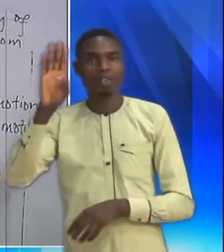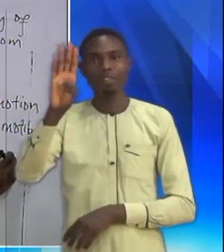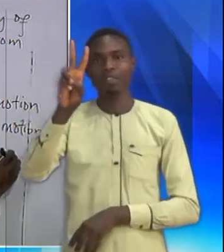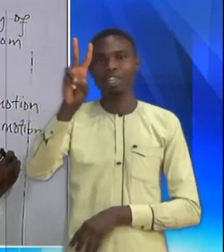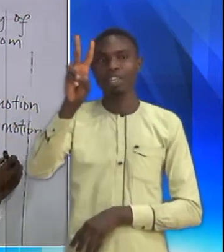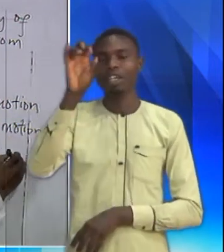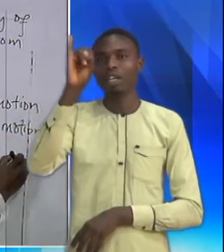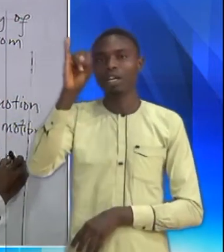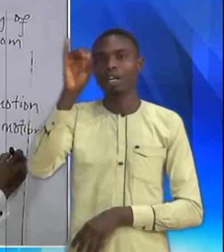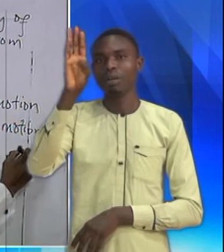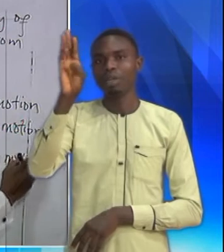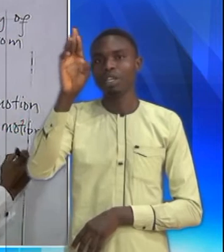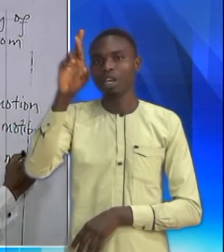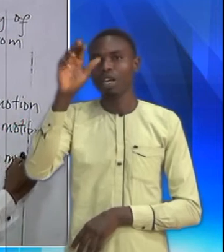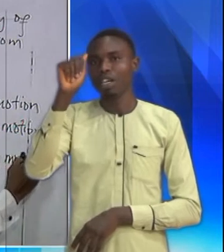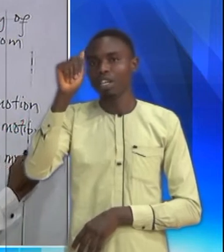motion.